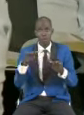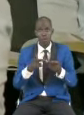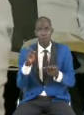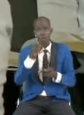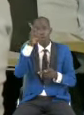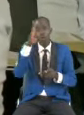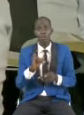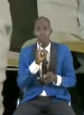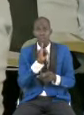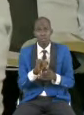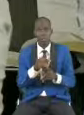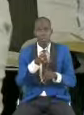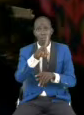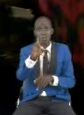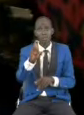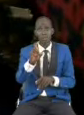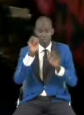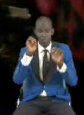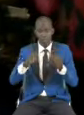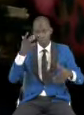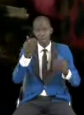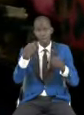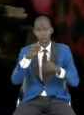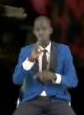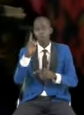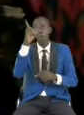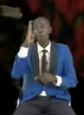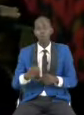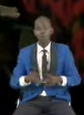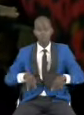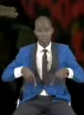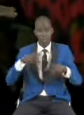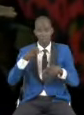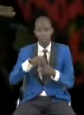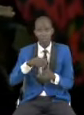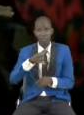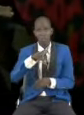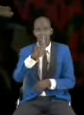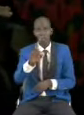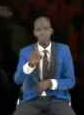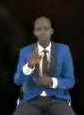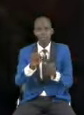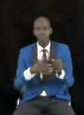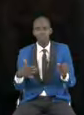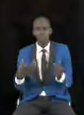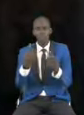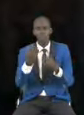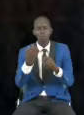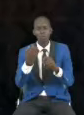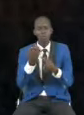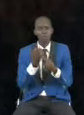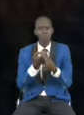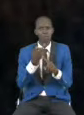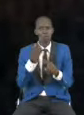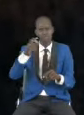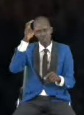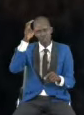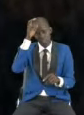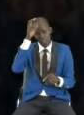sickness crawl in where God is? Everything coming from the devil, everything coming from